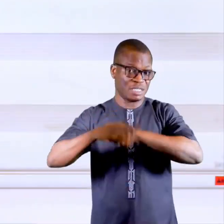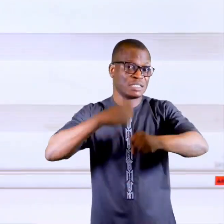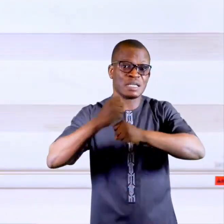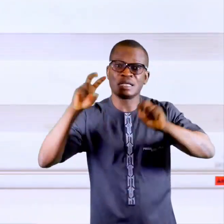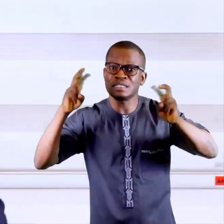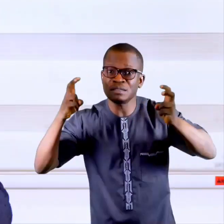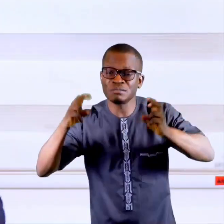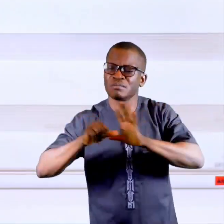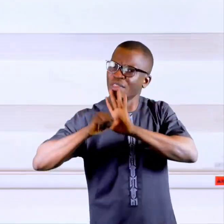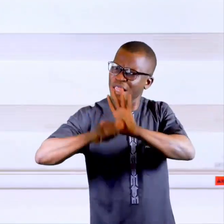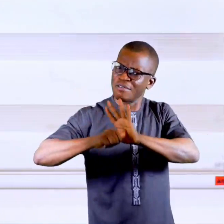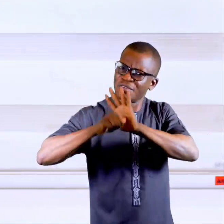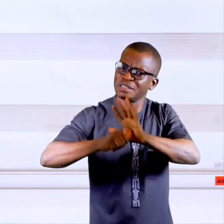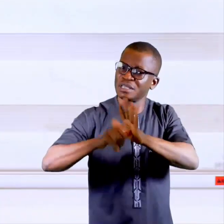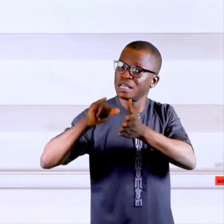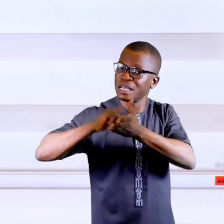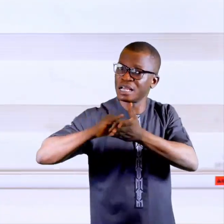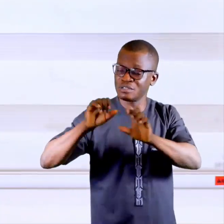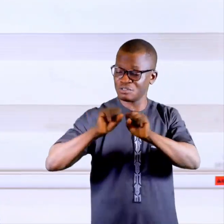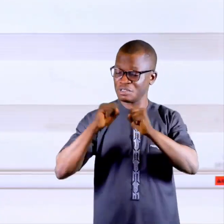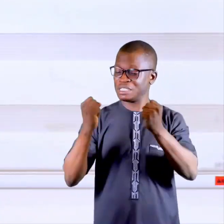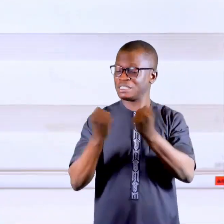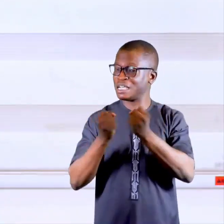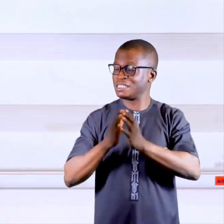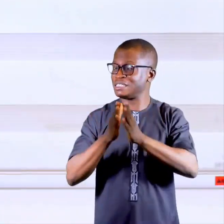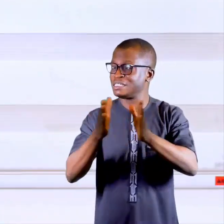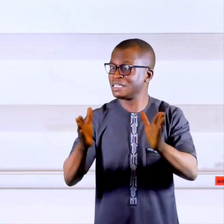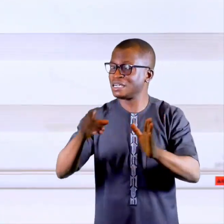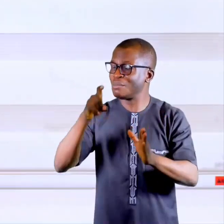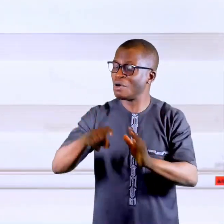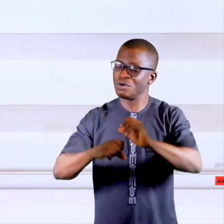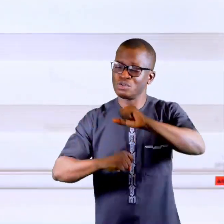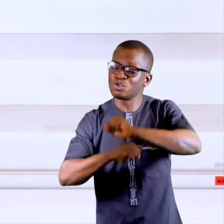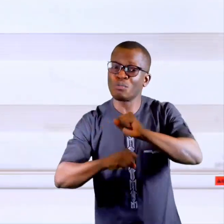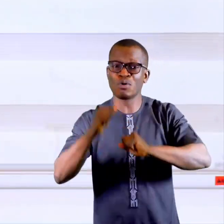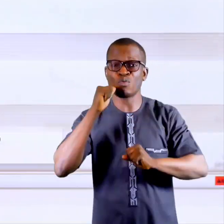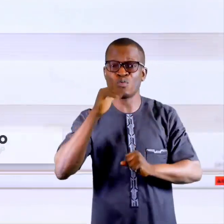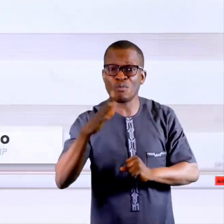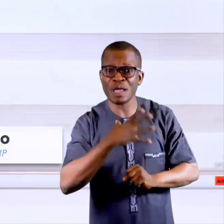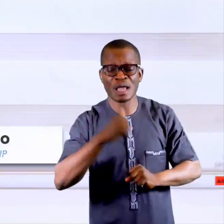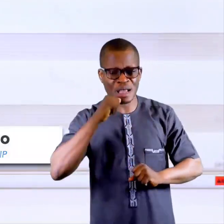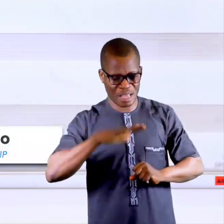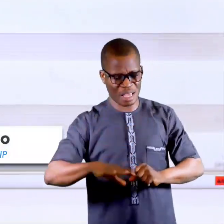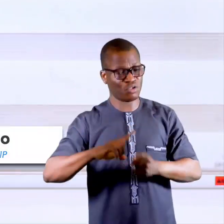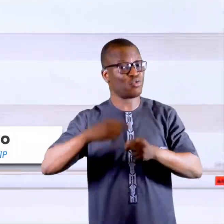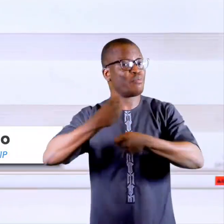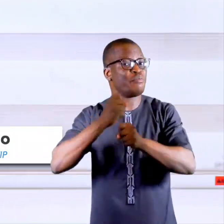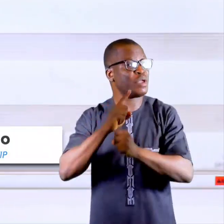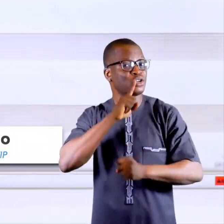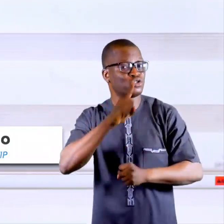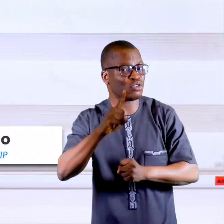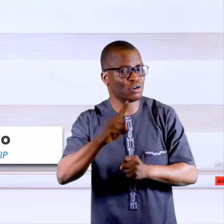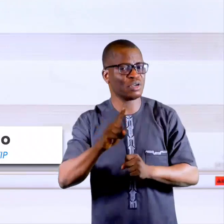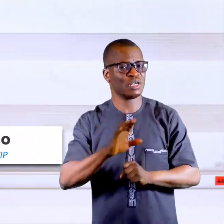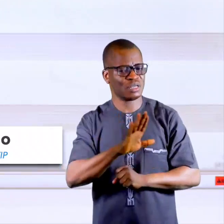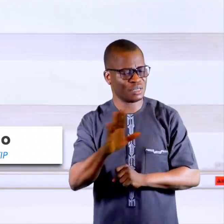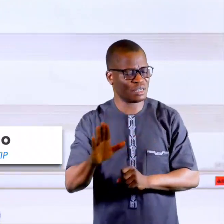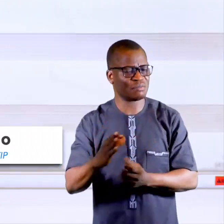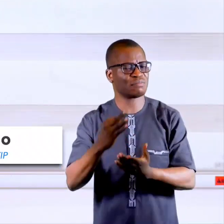year's theme is emphasizing that the society should support women and girls to make sure